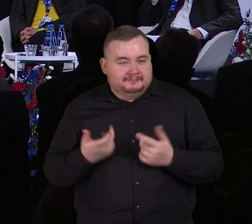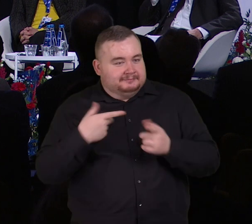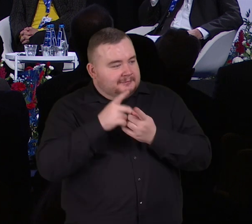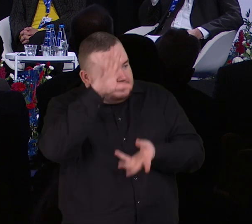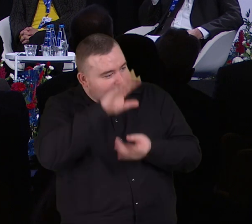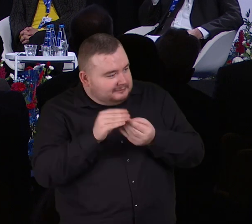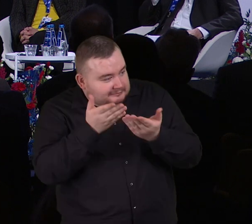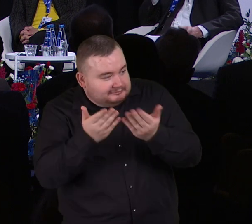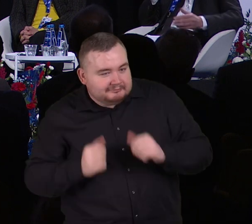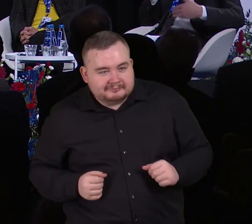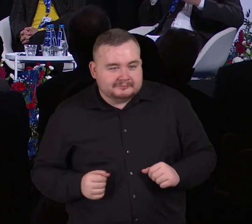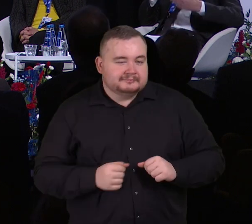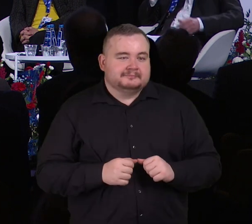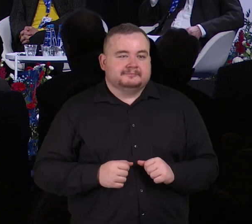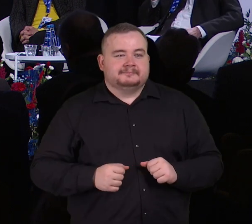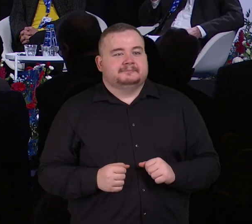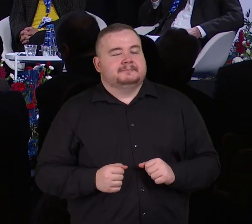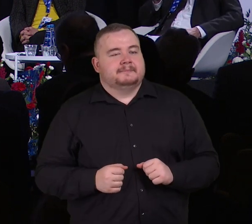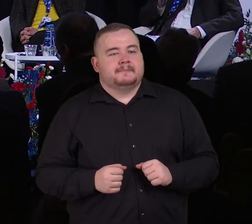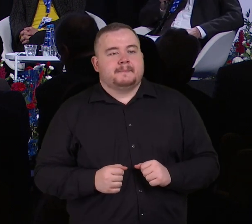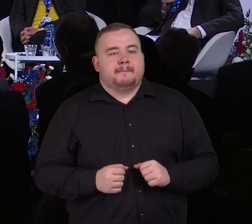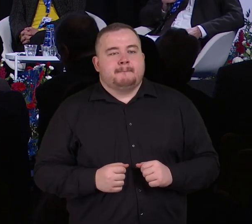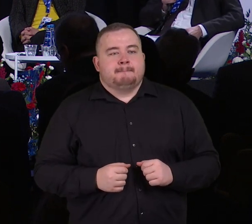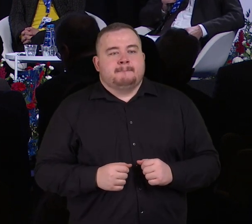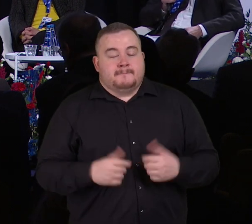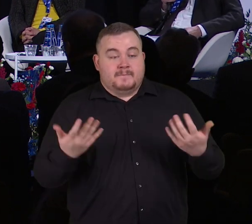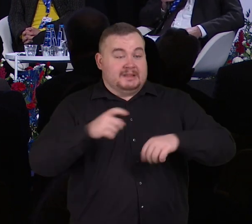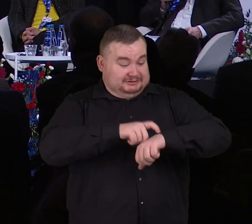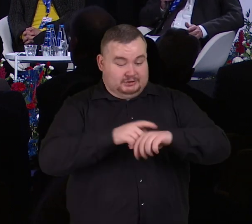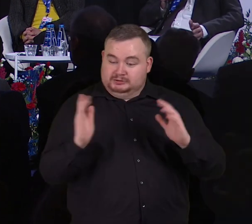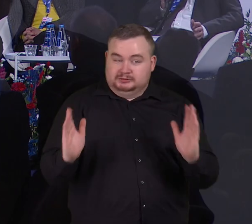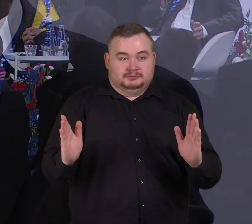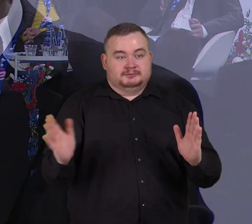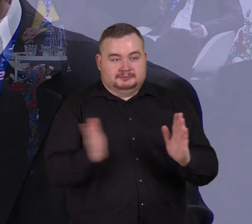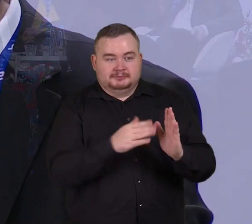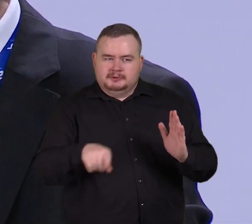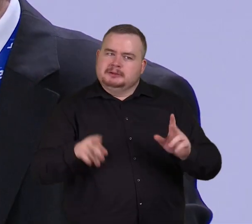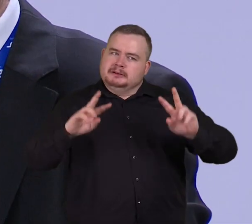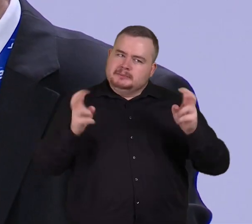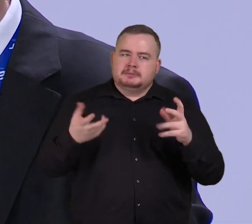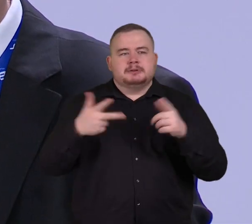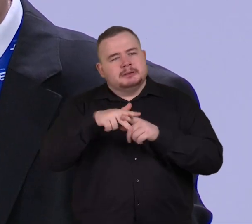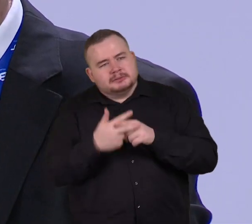is very challenging to implement territorial instruments, and